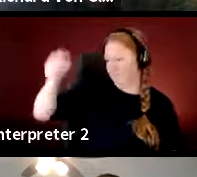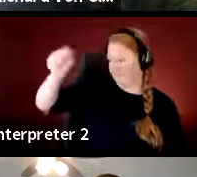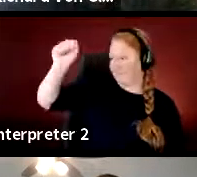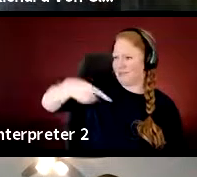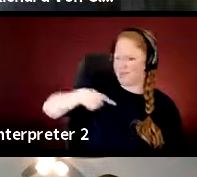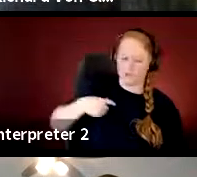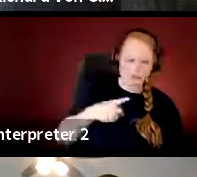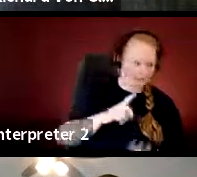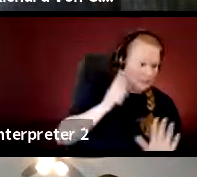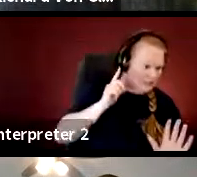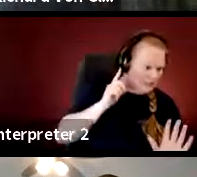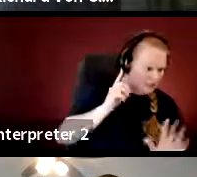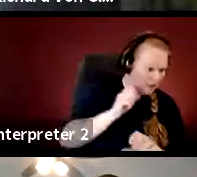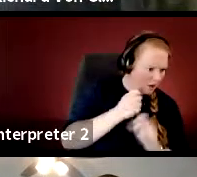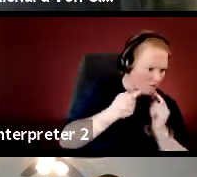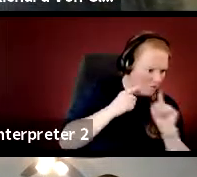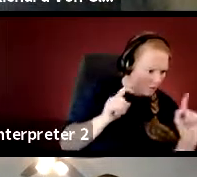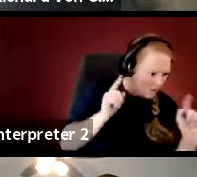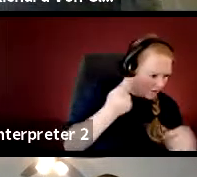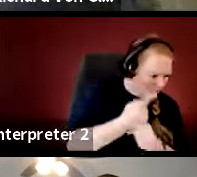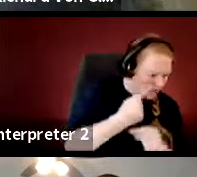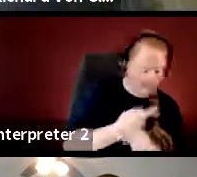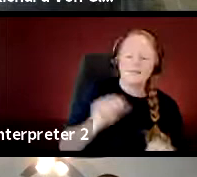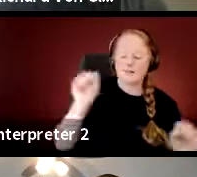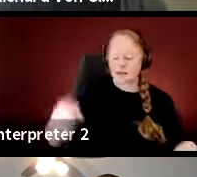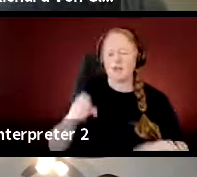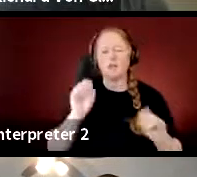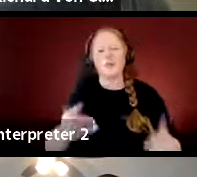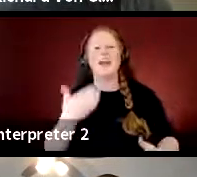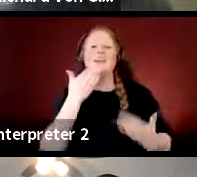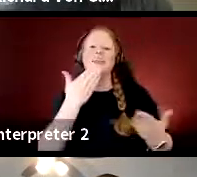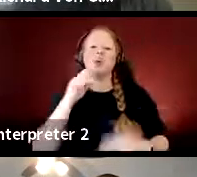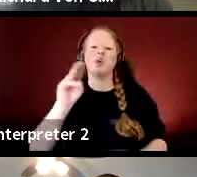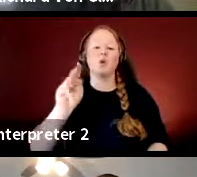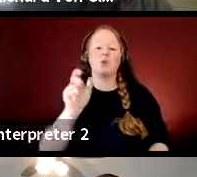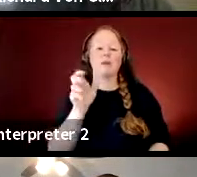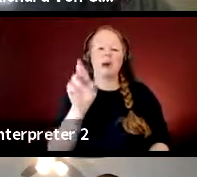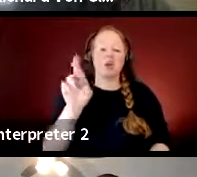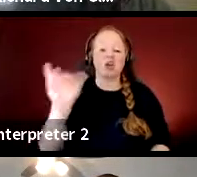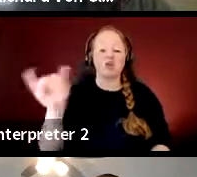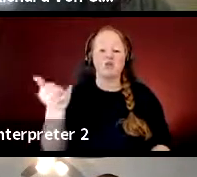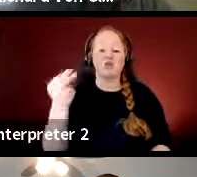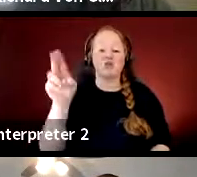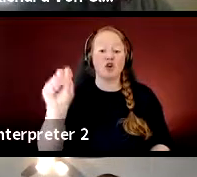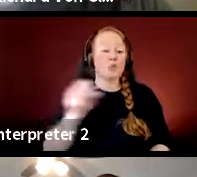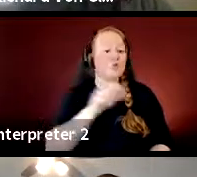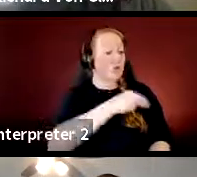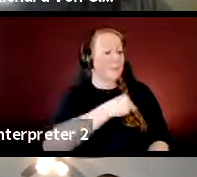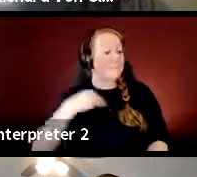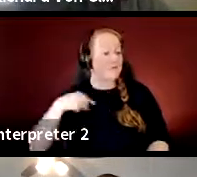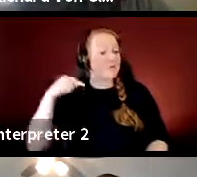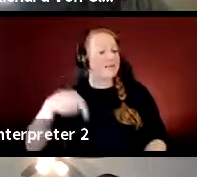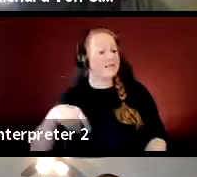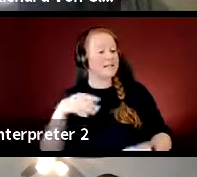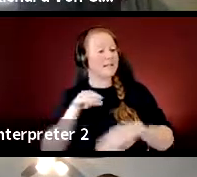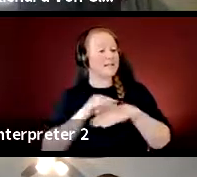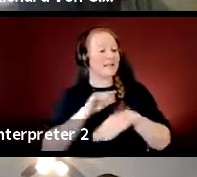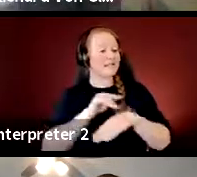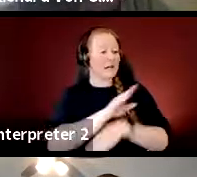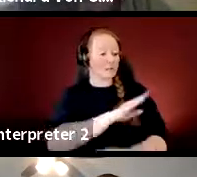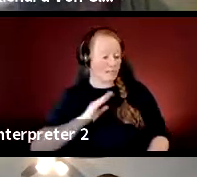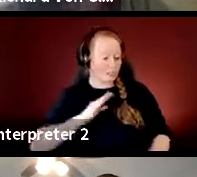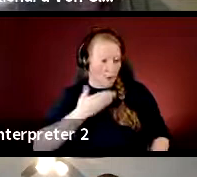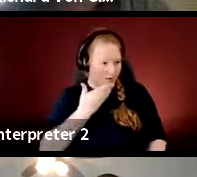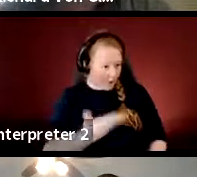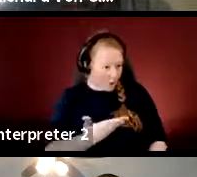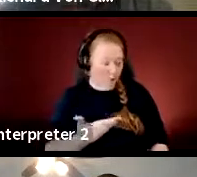Great. Thank you, Mayor Jones and members of this advisory board.